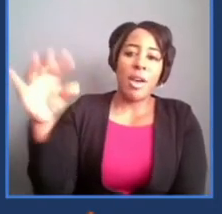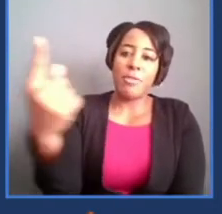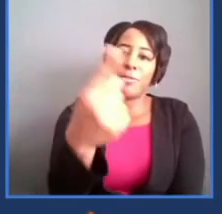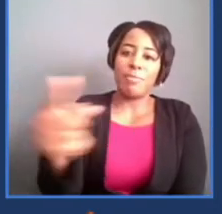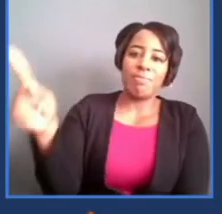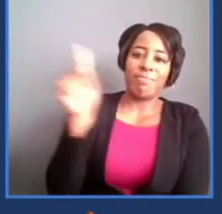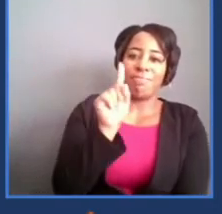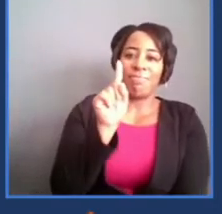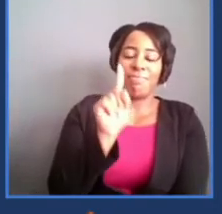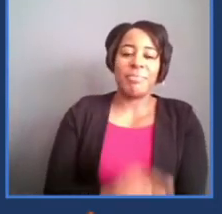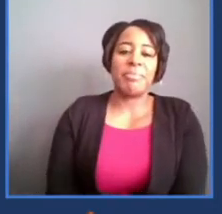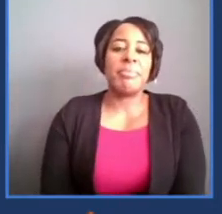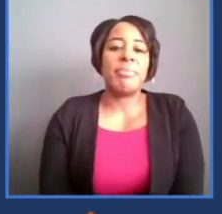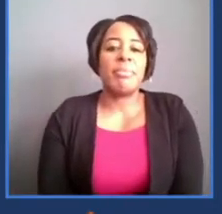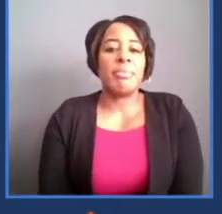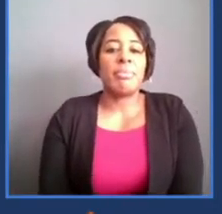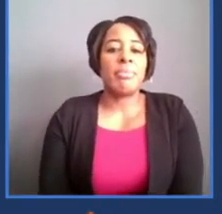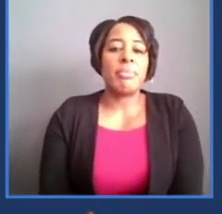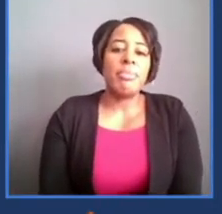up?